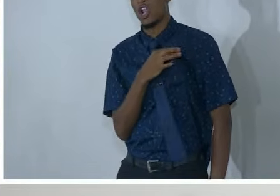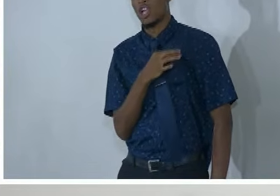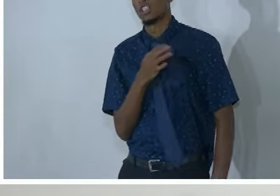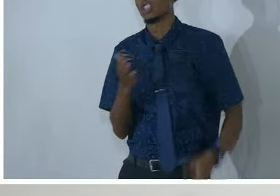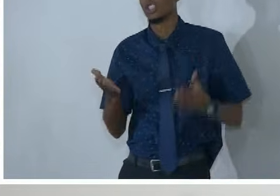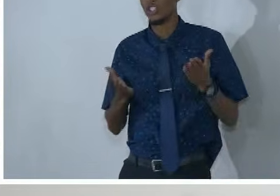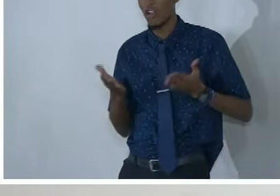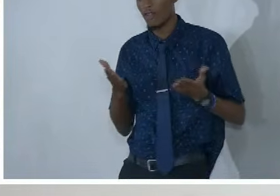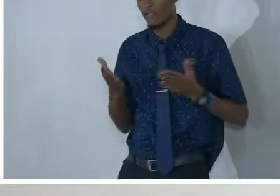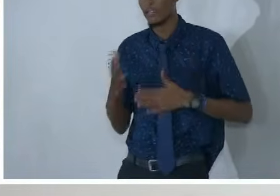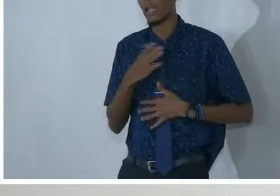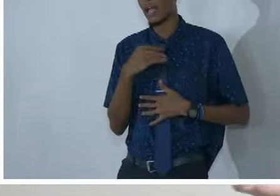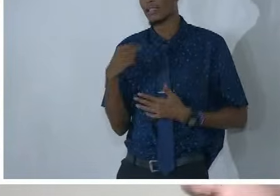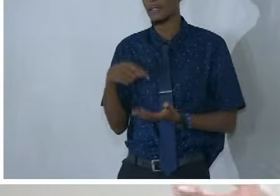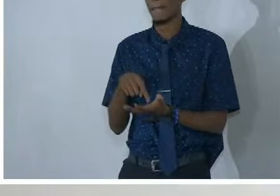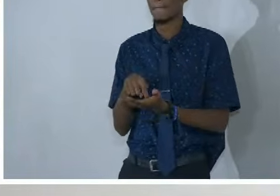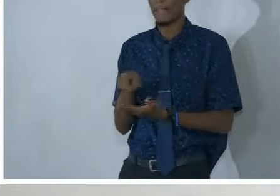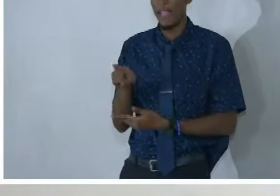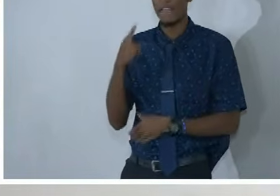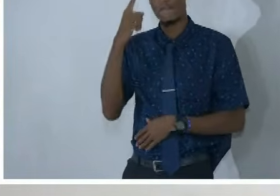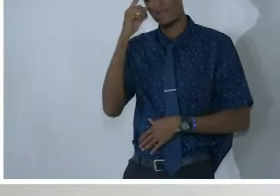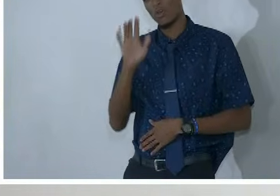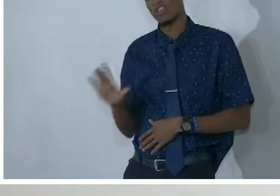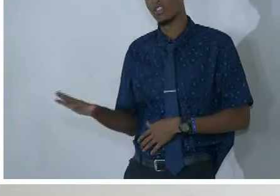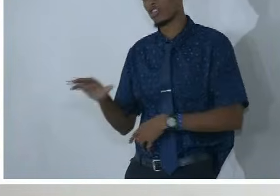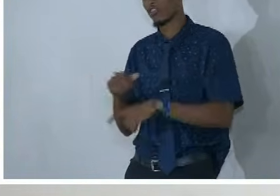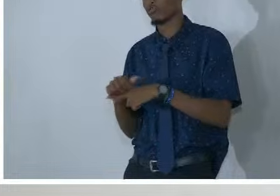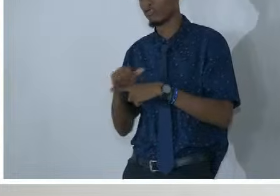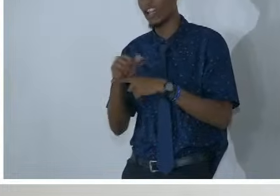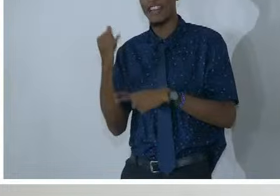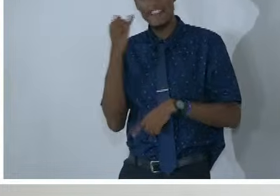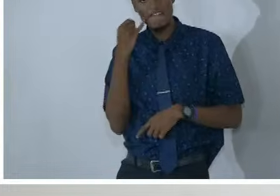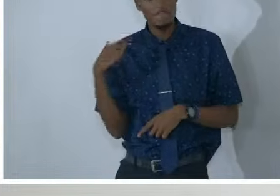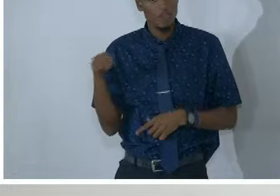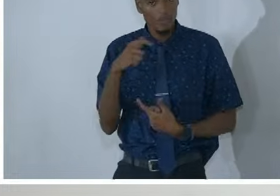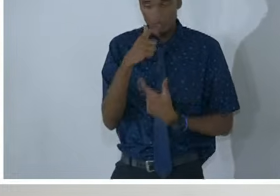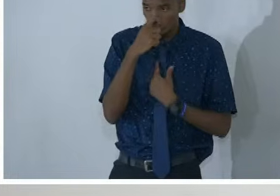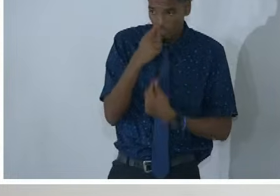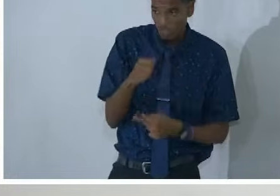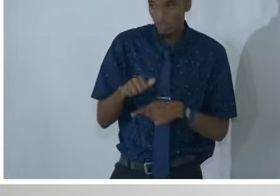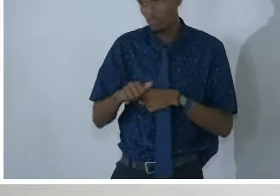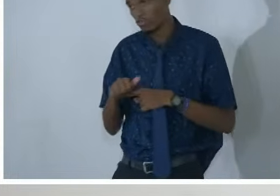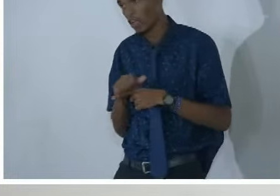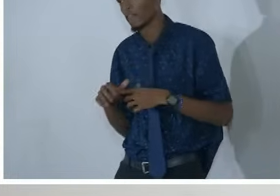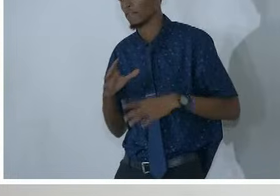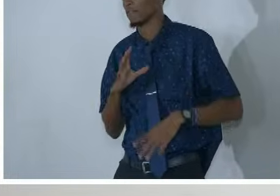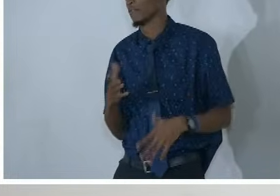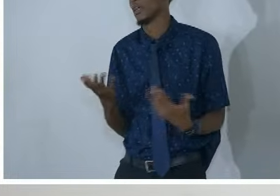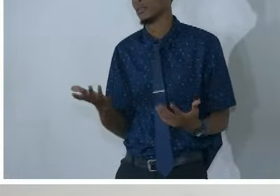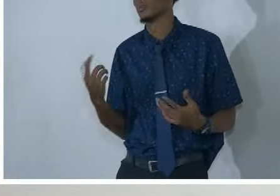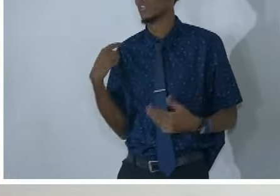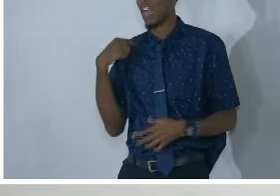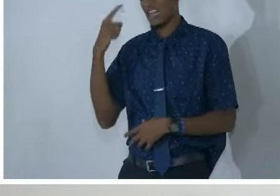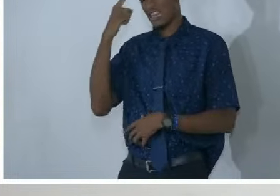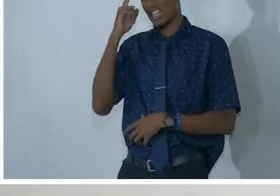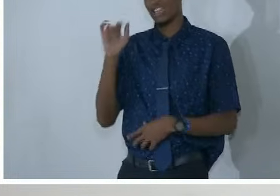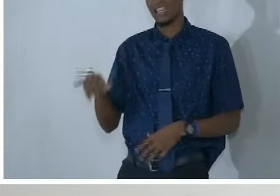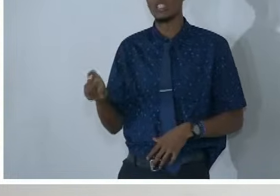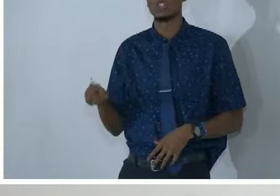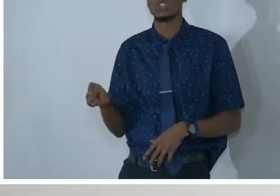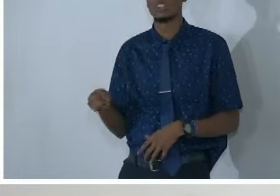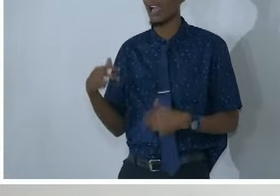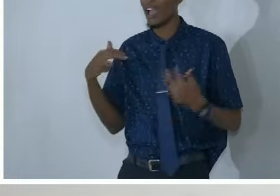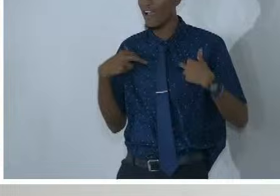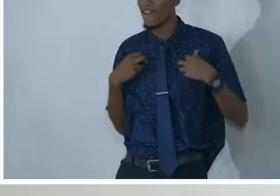service, and we pay for their training once they're interested in being trained. And I think this should be so